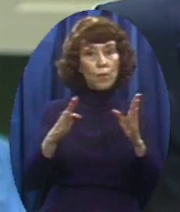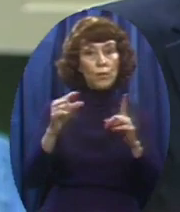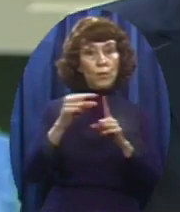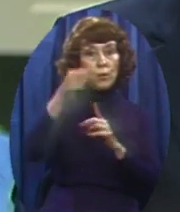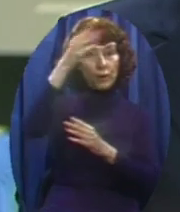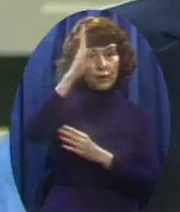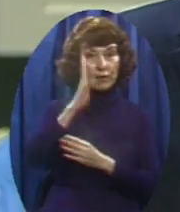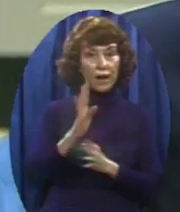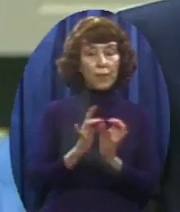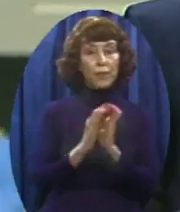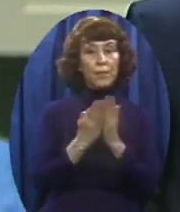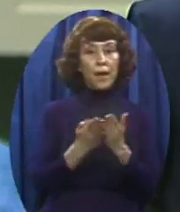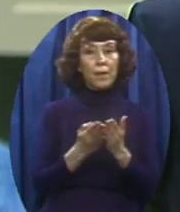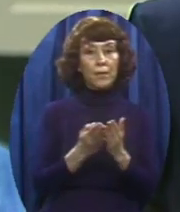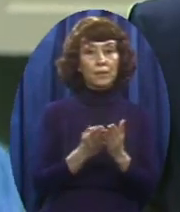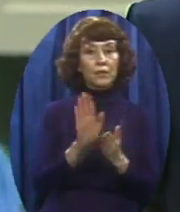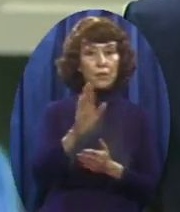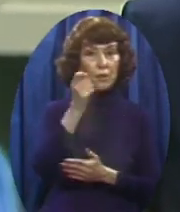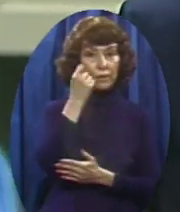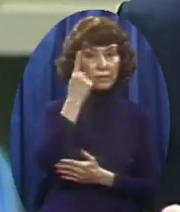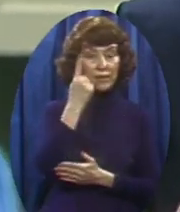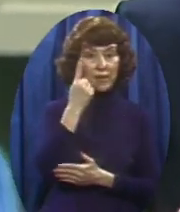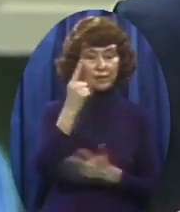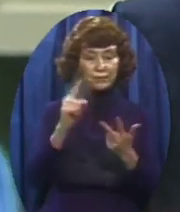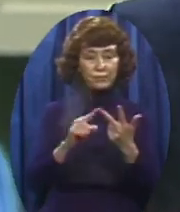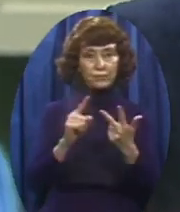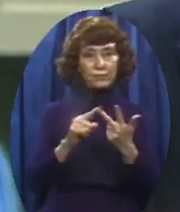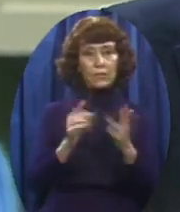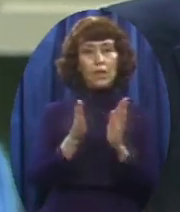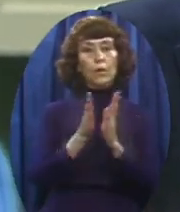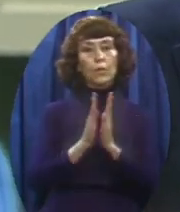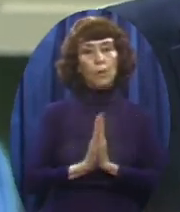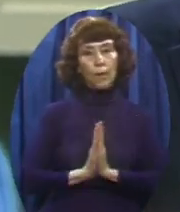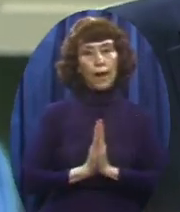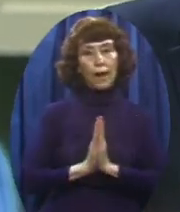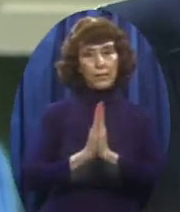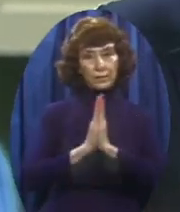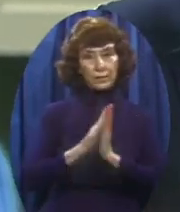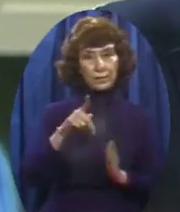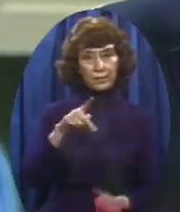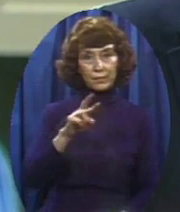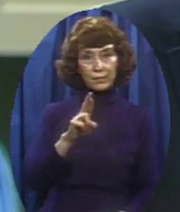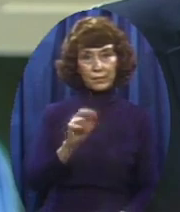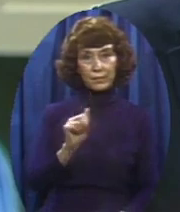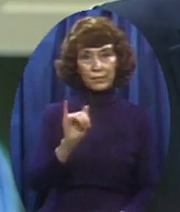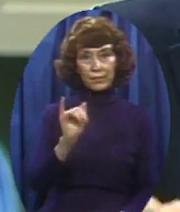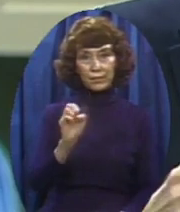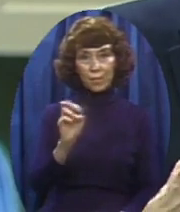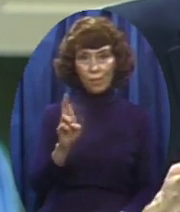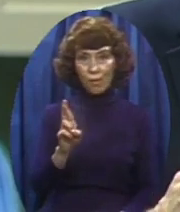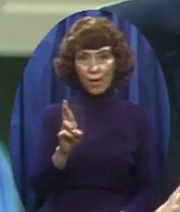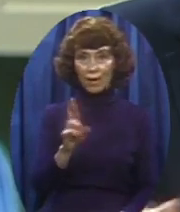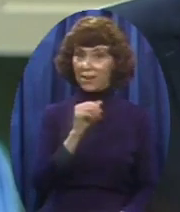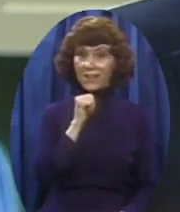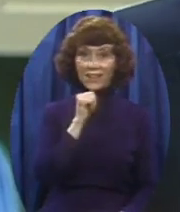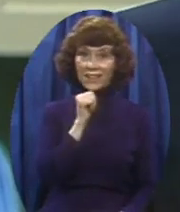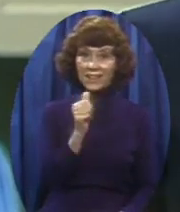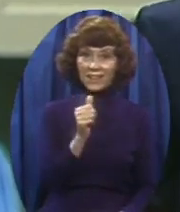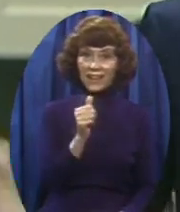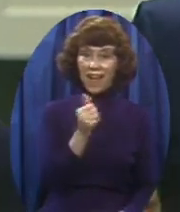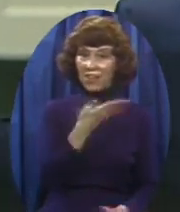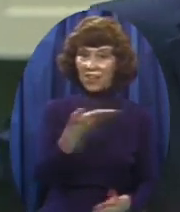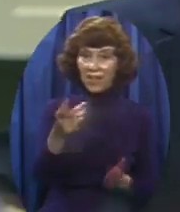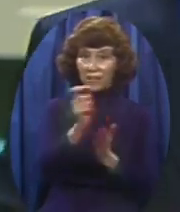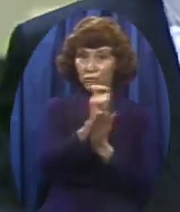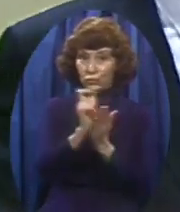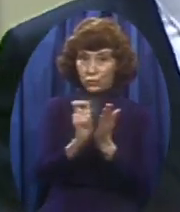prayer? Prayer. Did you know prayer is not something in the book that you carry in your pocket and read occasionally? We